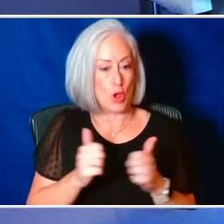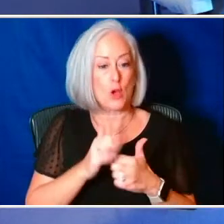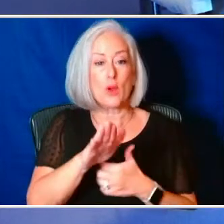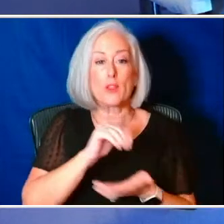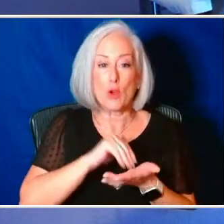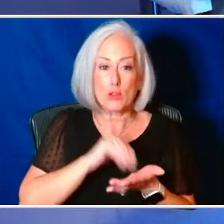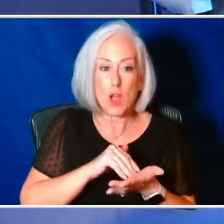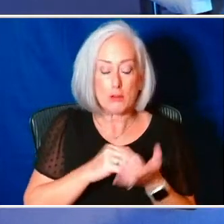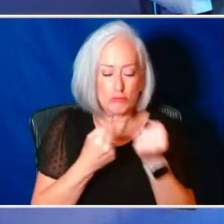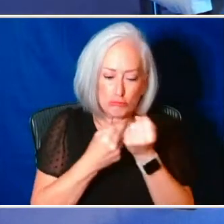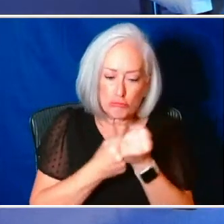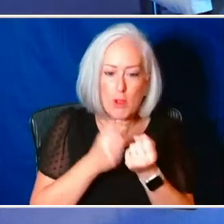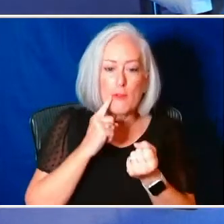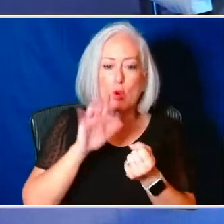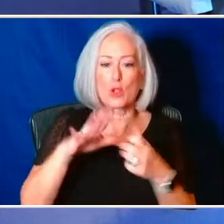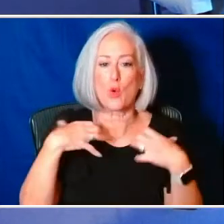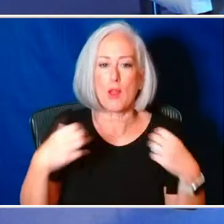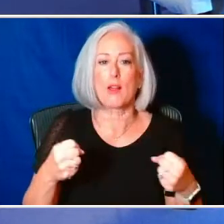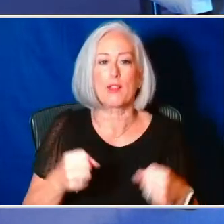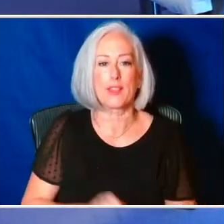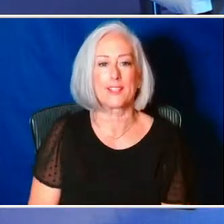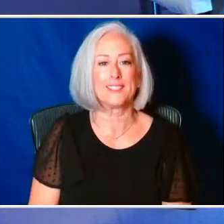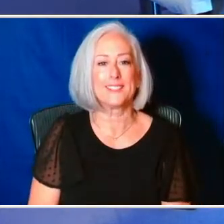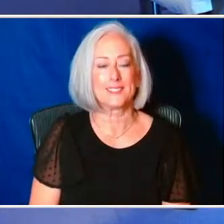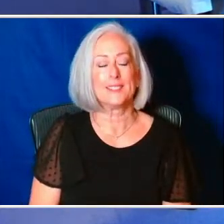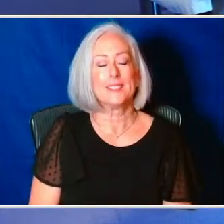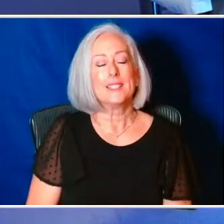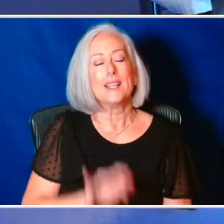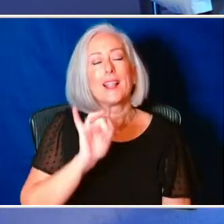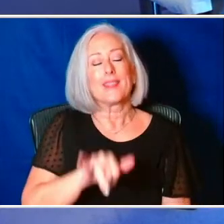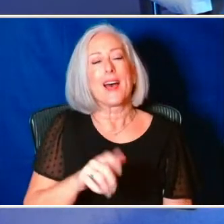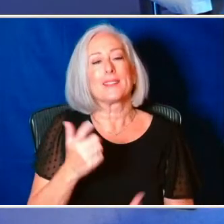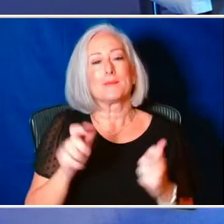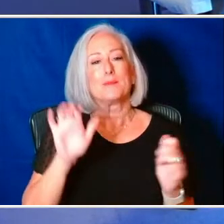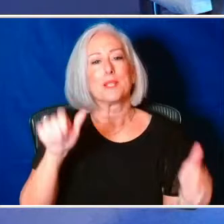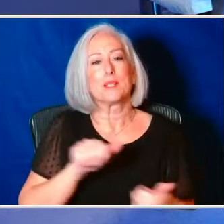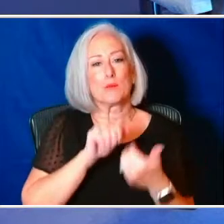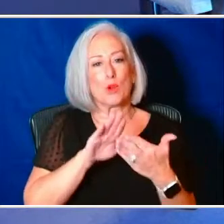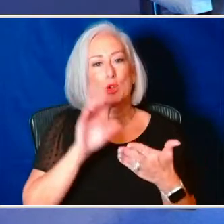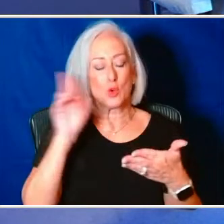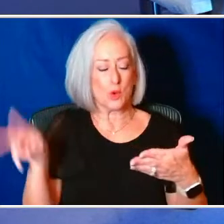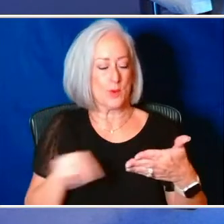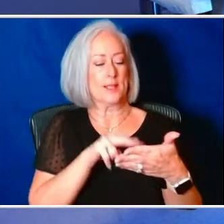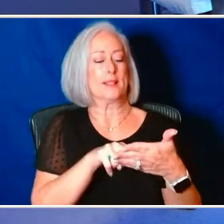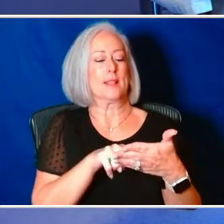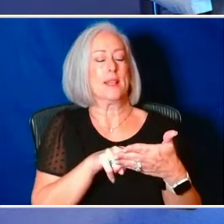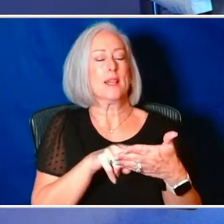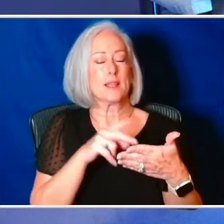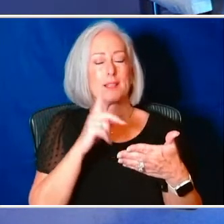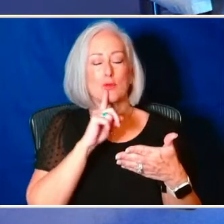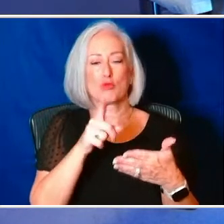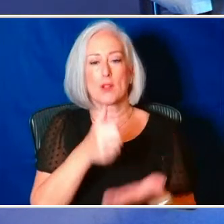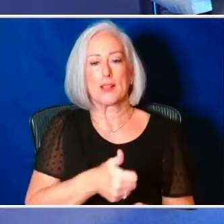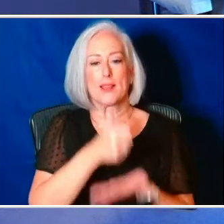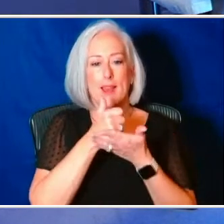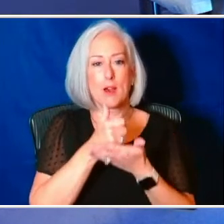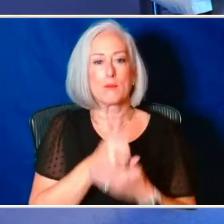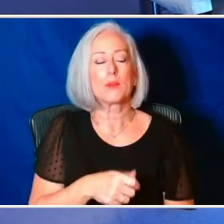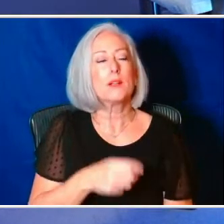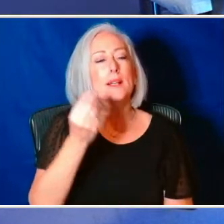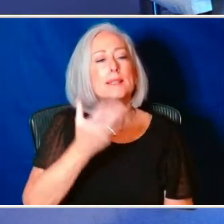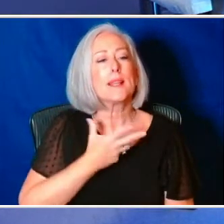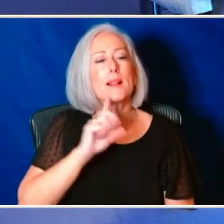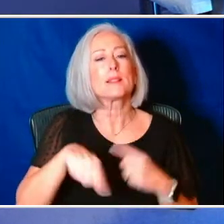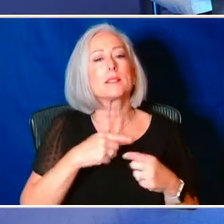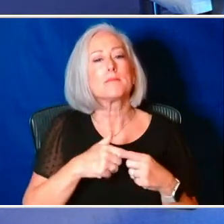such a big approach is when those notifications come through an EMR, they can really help us. Talk to us a little bit about the surgical approaches. Not a